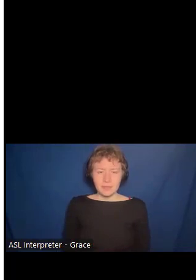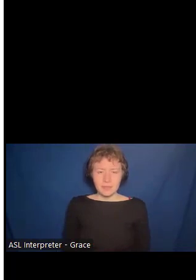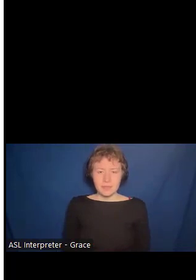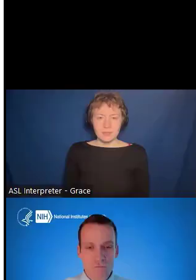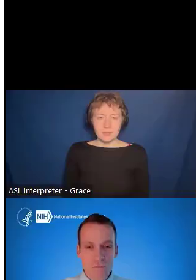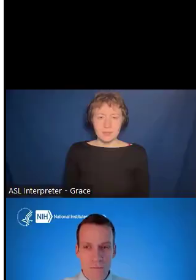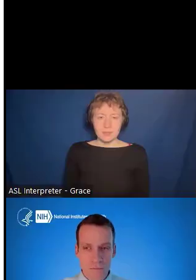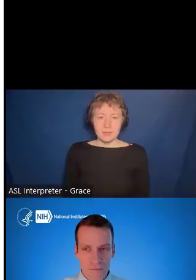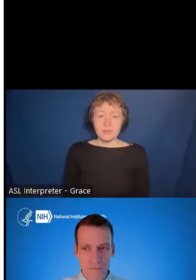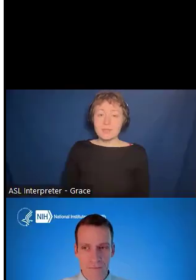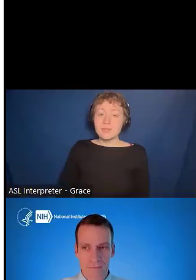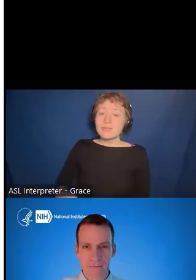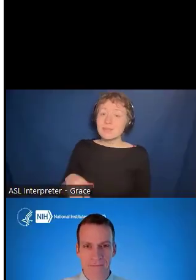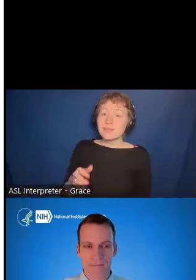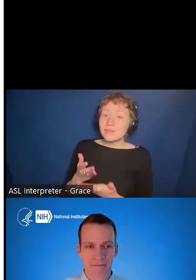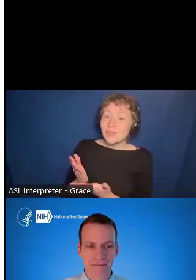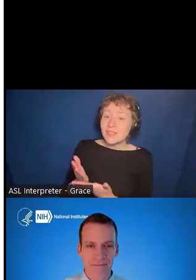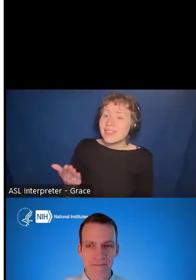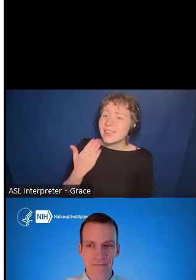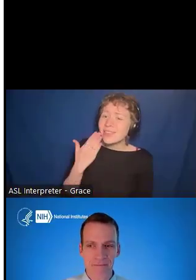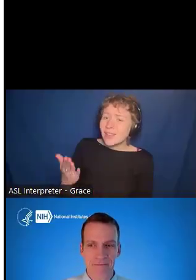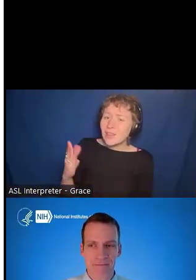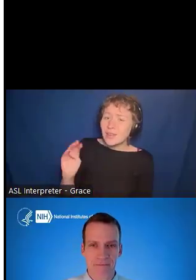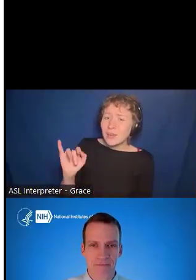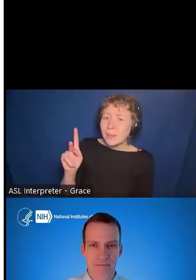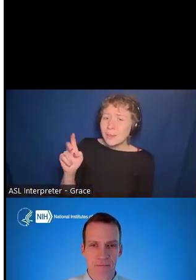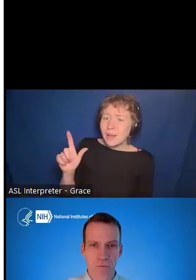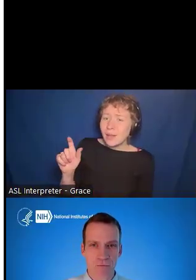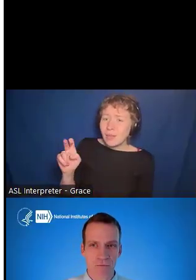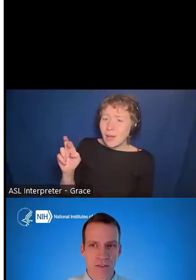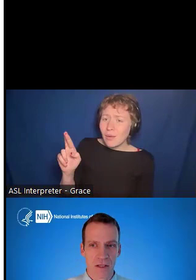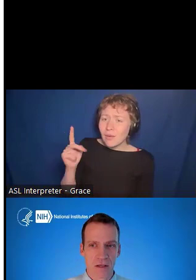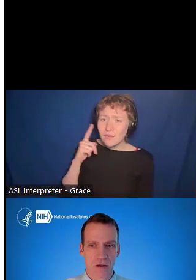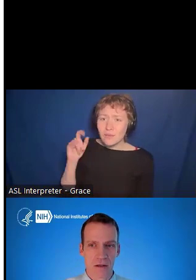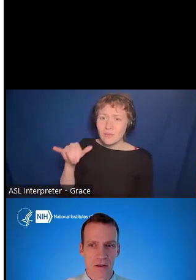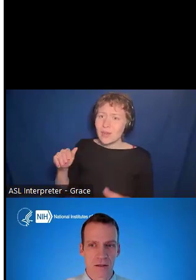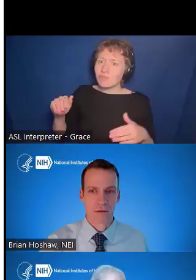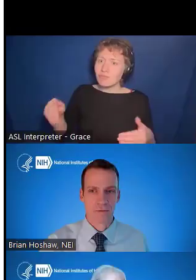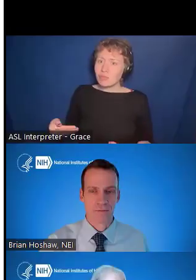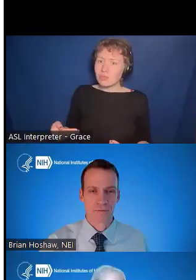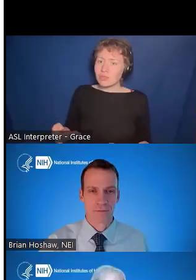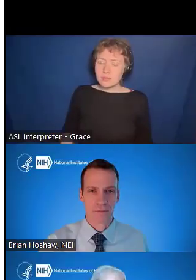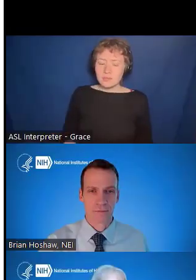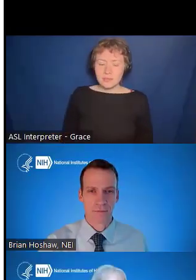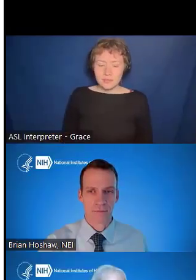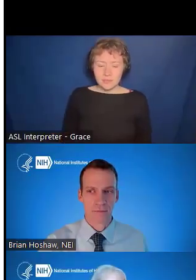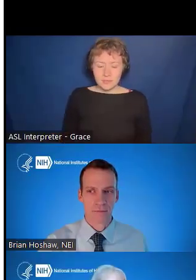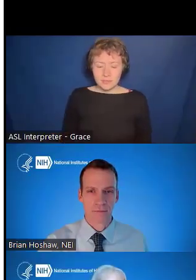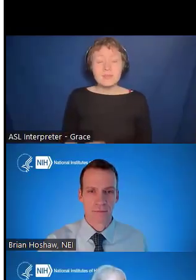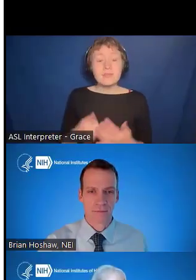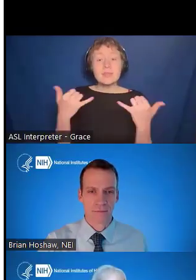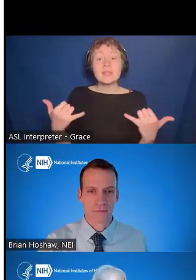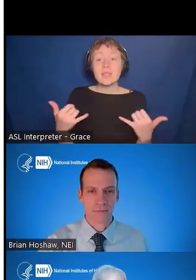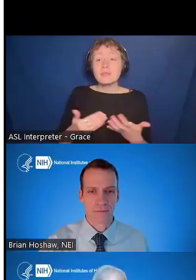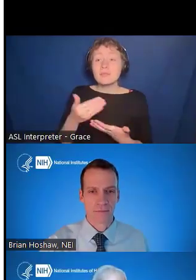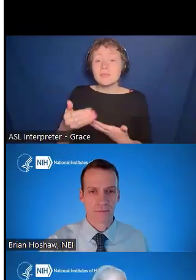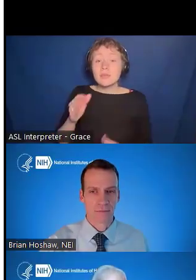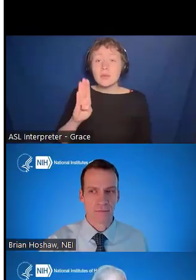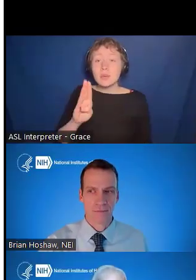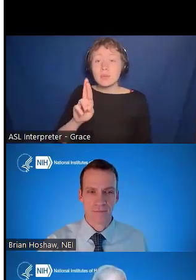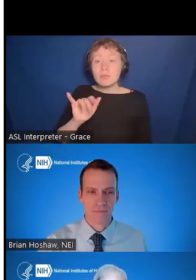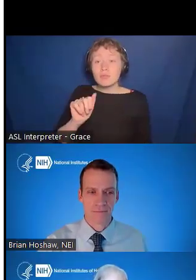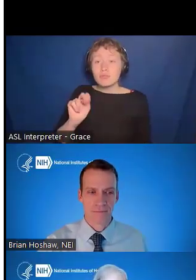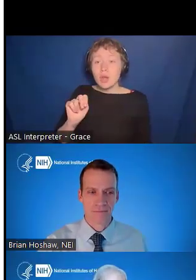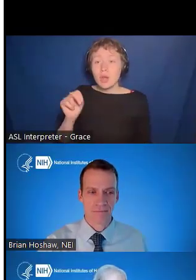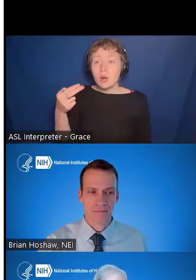All right, thank you so much to Mike Lauer for that introduction. Now we have Brian Hoshaw, who's coming on to